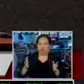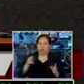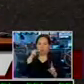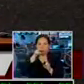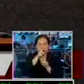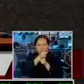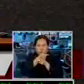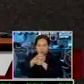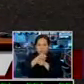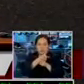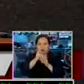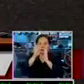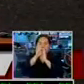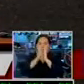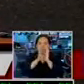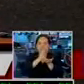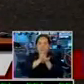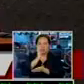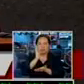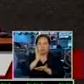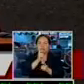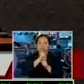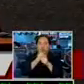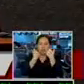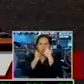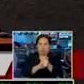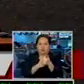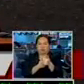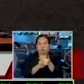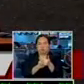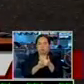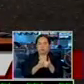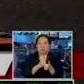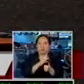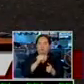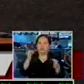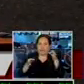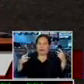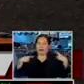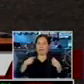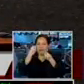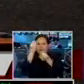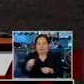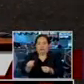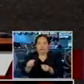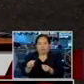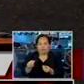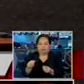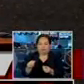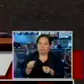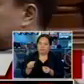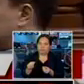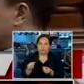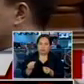to it that the Bill of Rights are observed and that justice is served, and